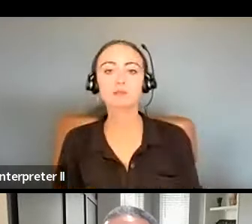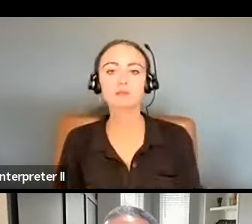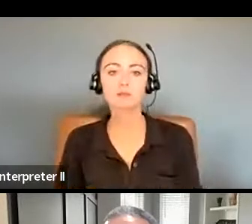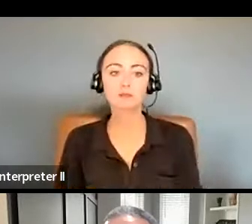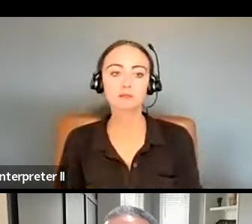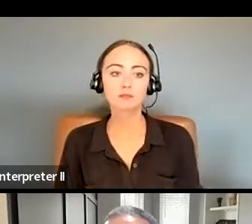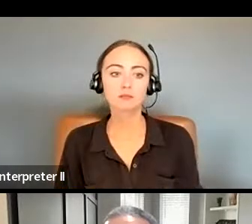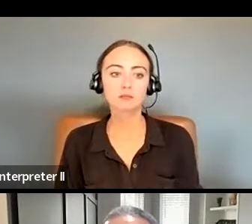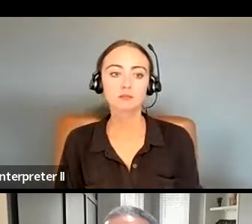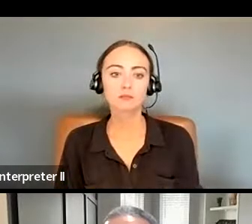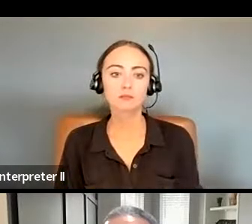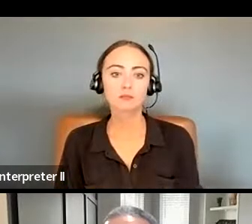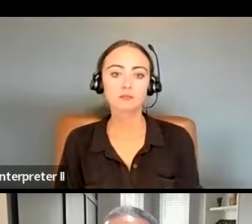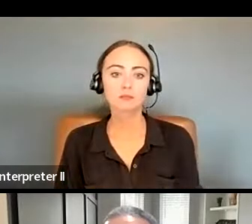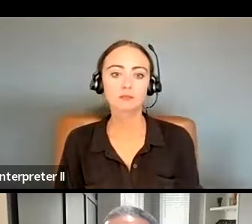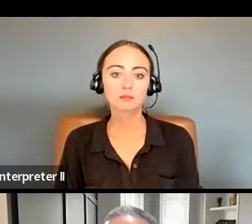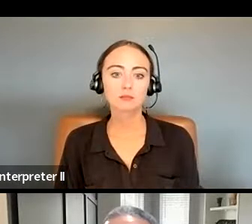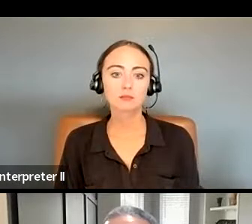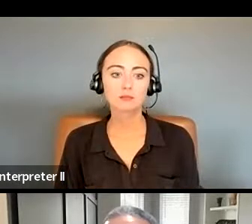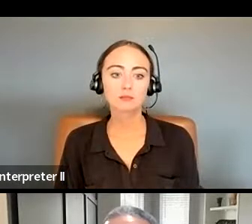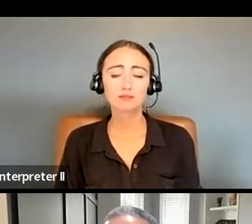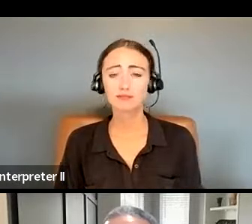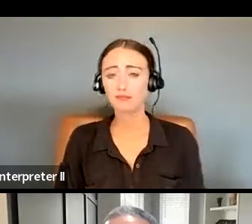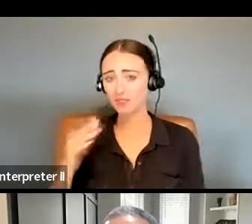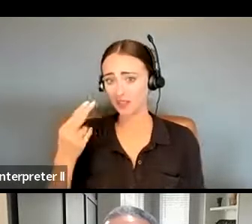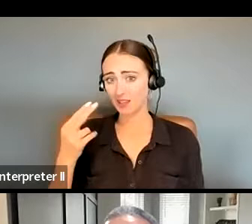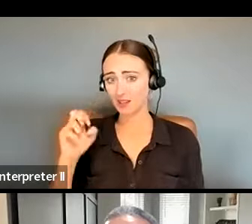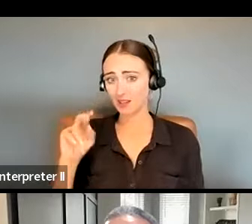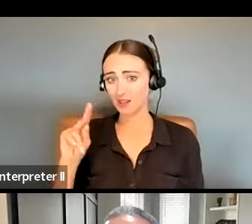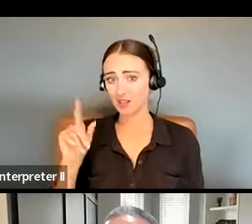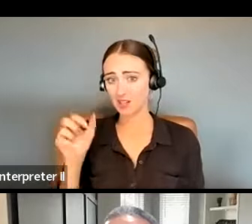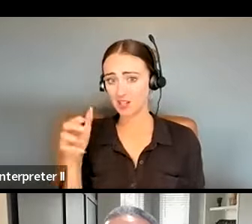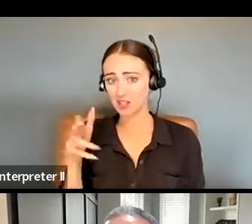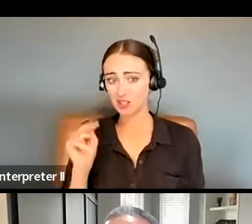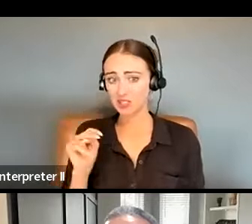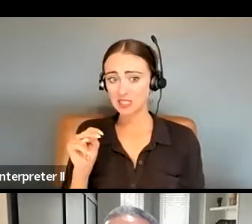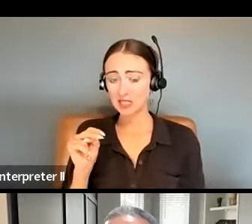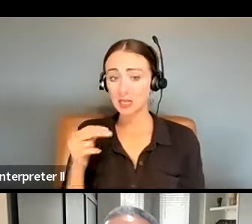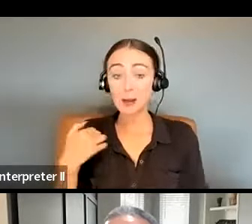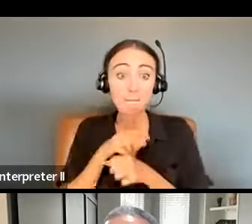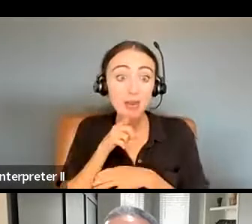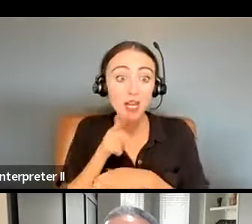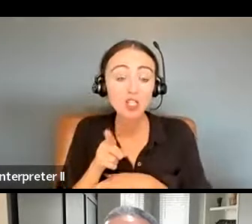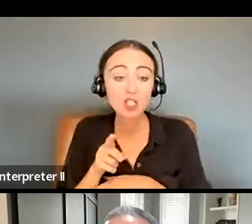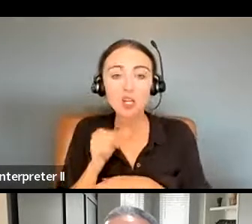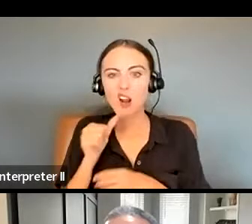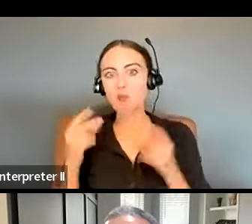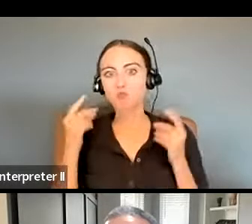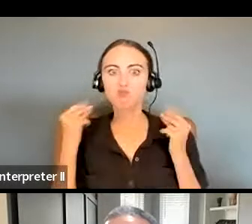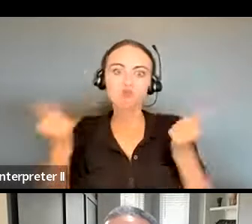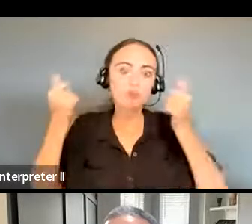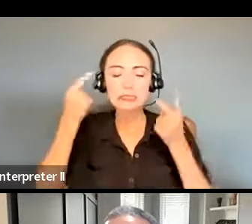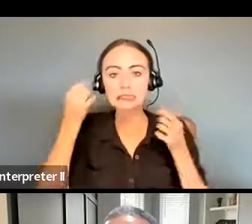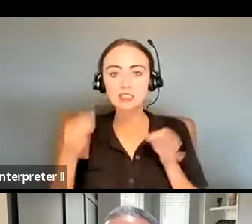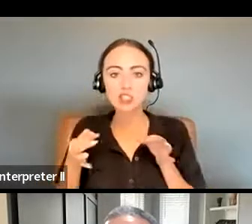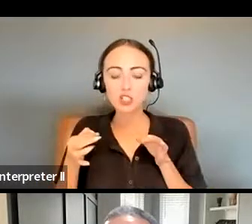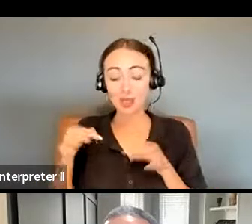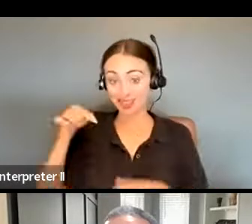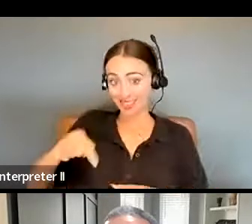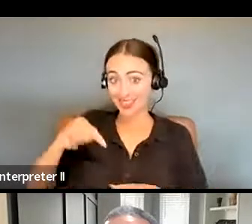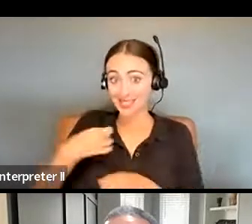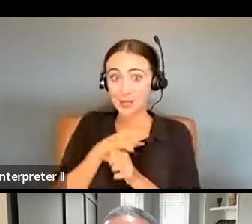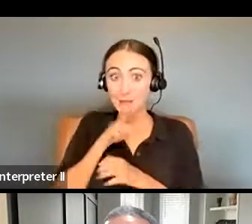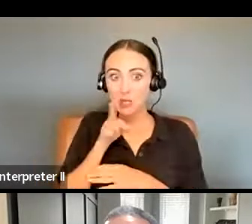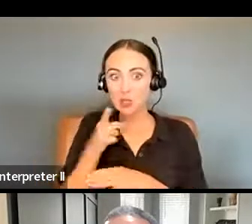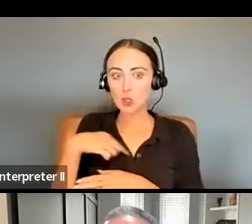you. To Councilmember Henderson's point about assuring that we're not making kind of snap decisions, this ensures